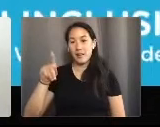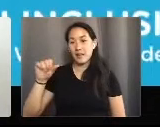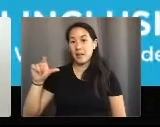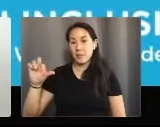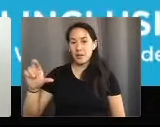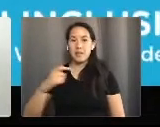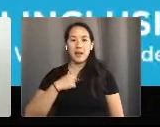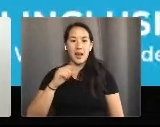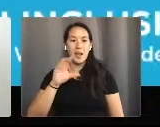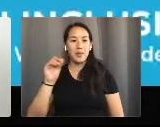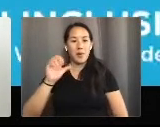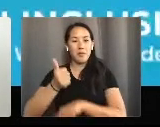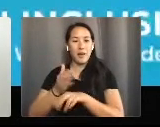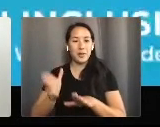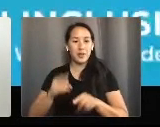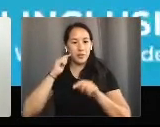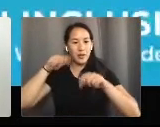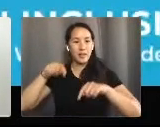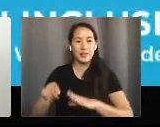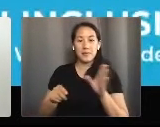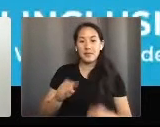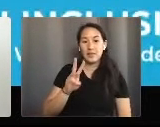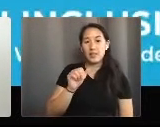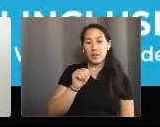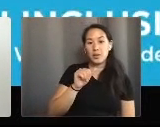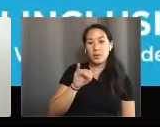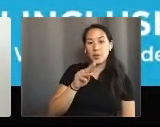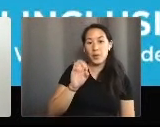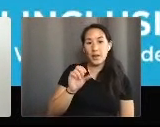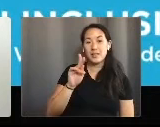Inclusion. And I'm Sutton, co-founder CTO.